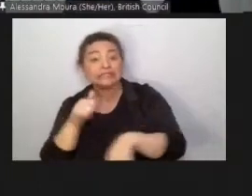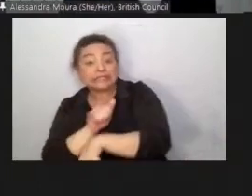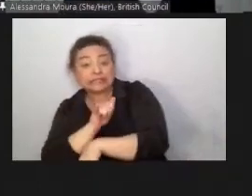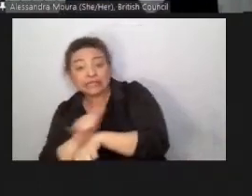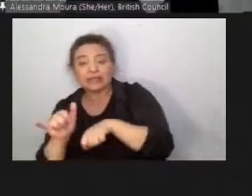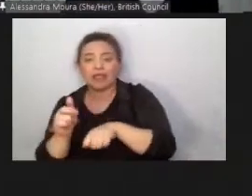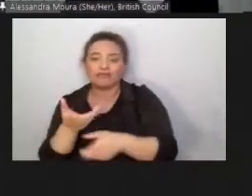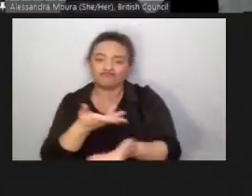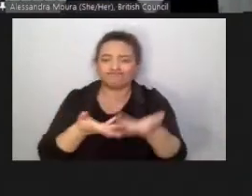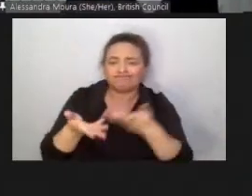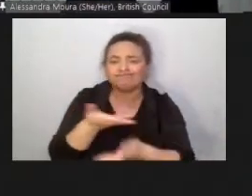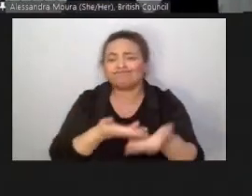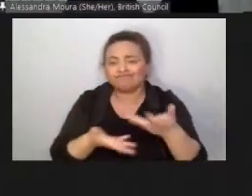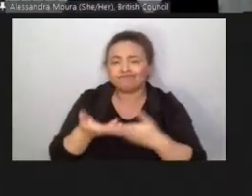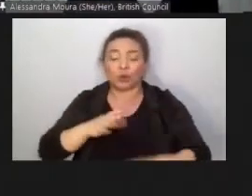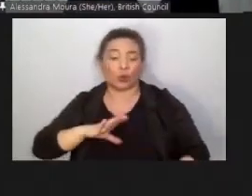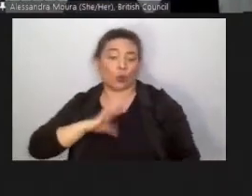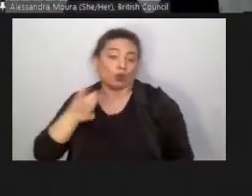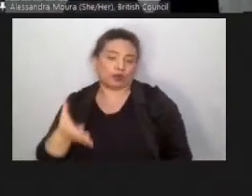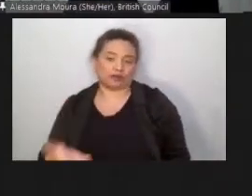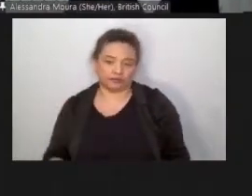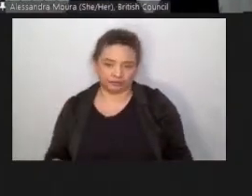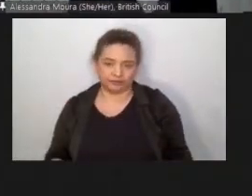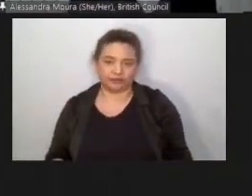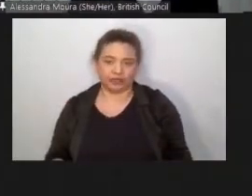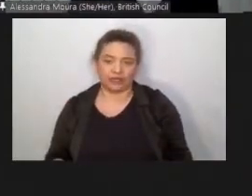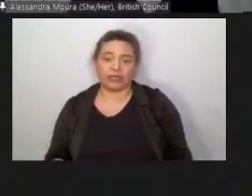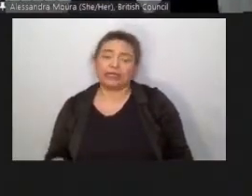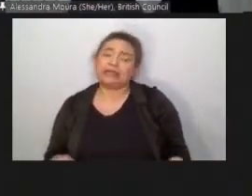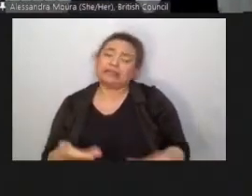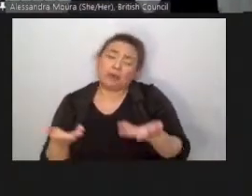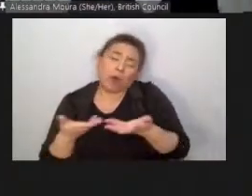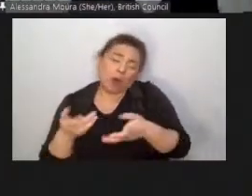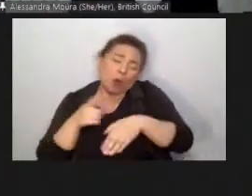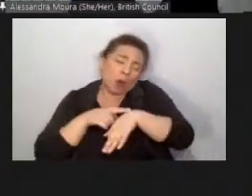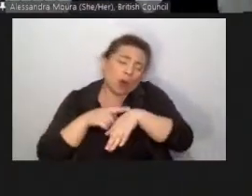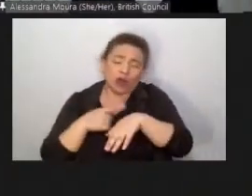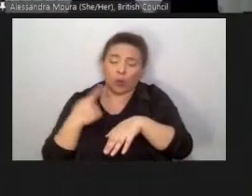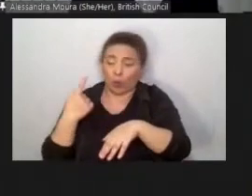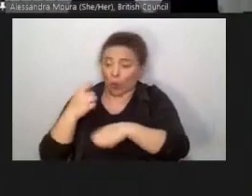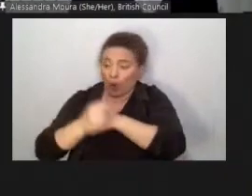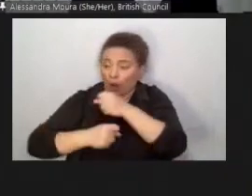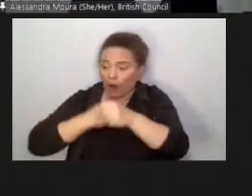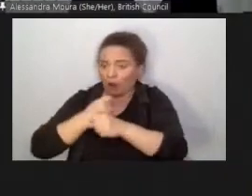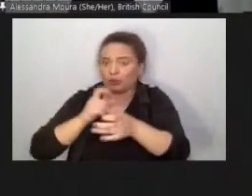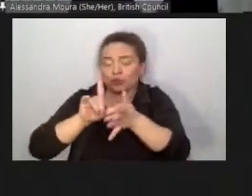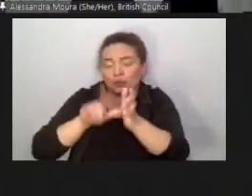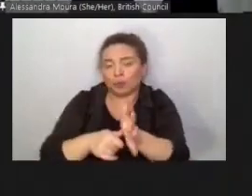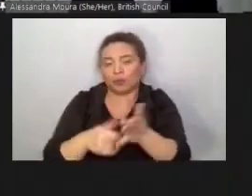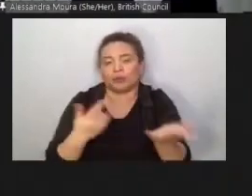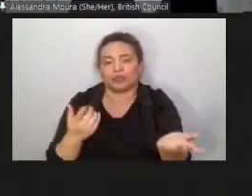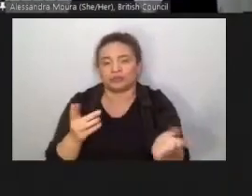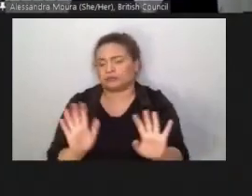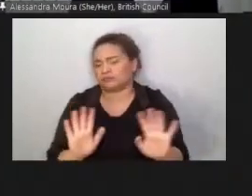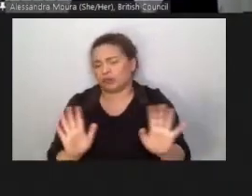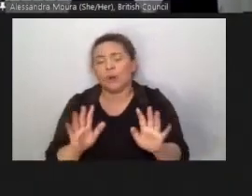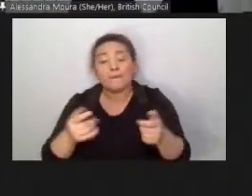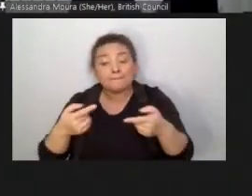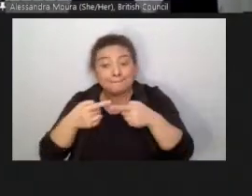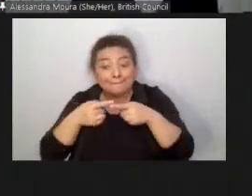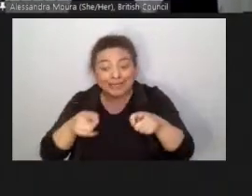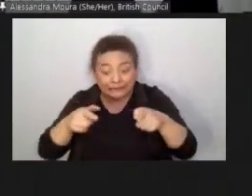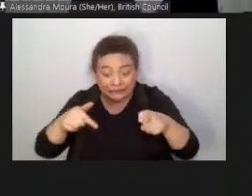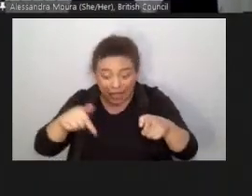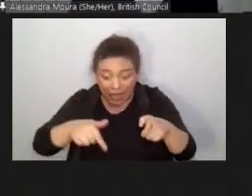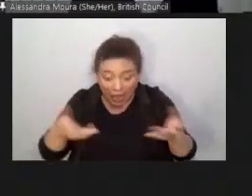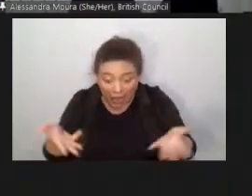moment, not a year ago or not 2 months later, but at the moment that you actually need to solve that problem in the classroom. So